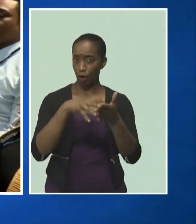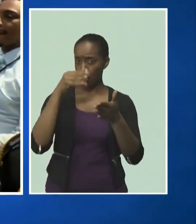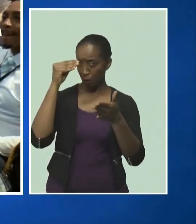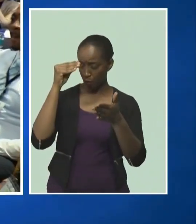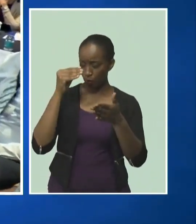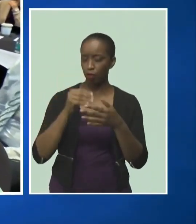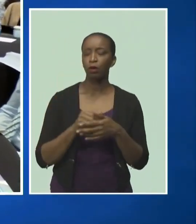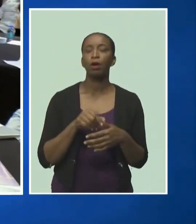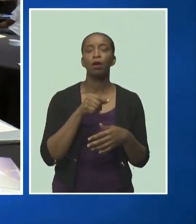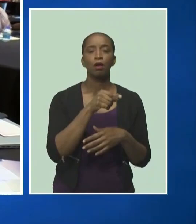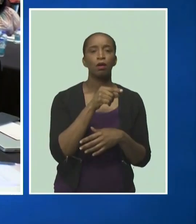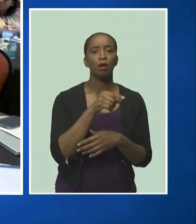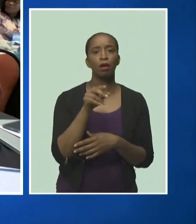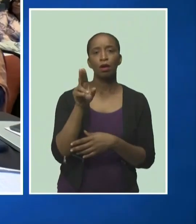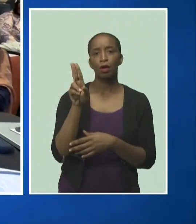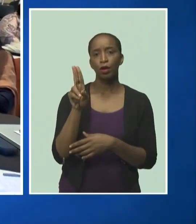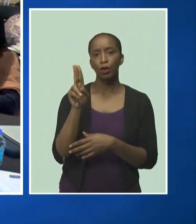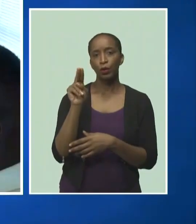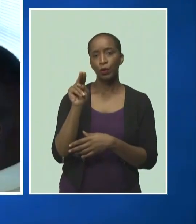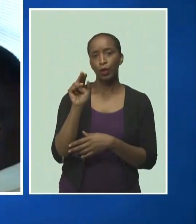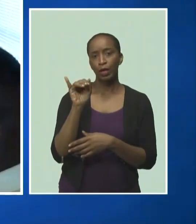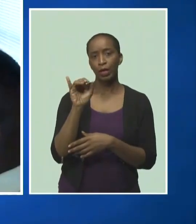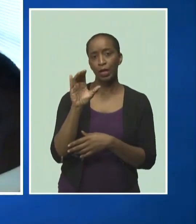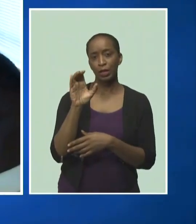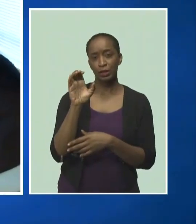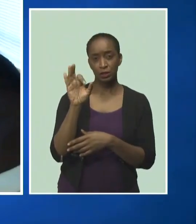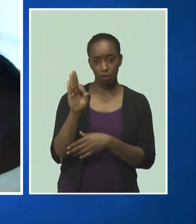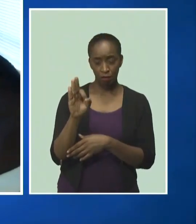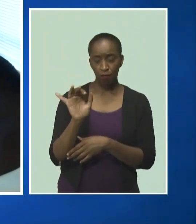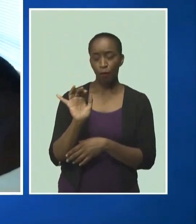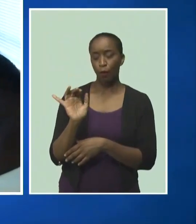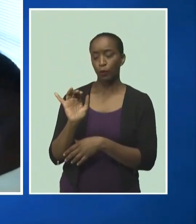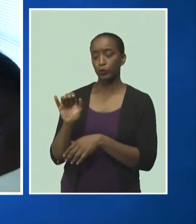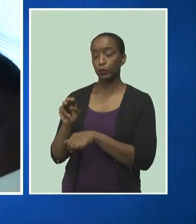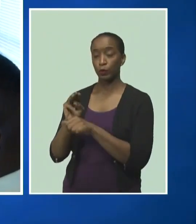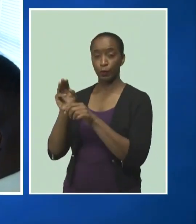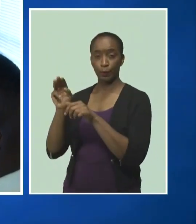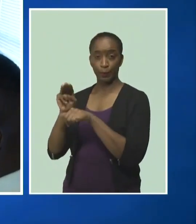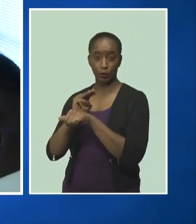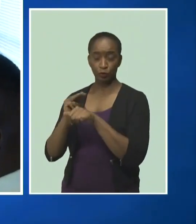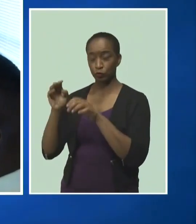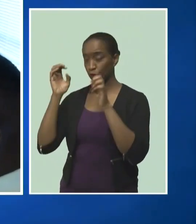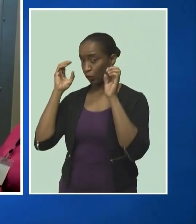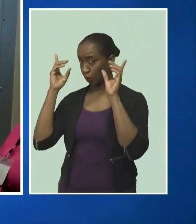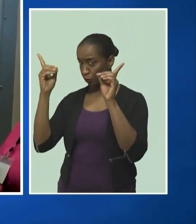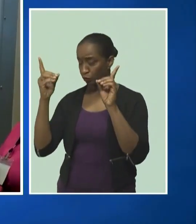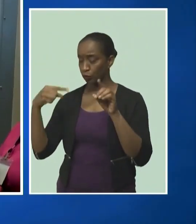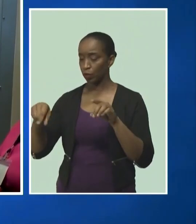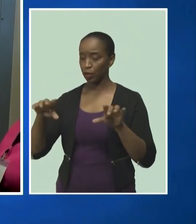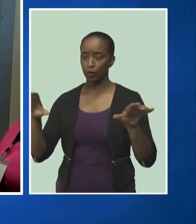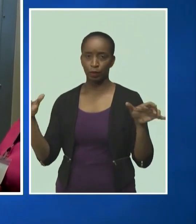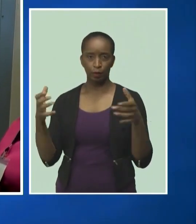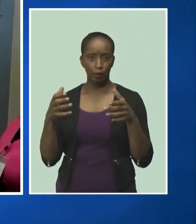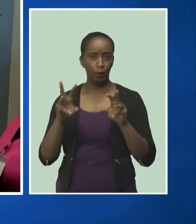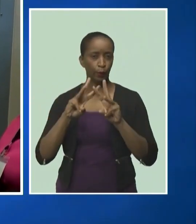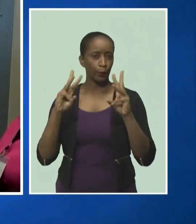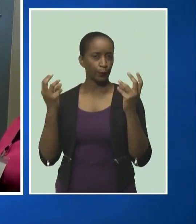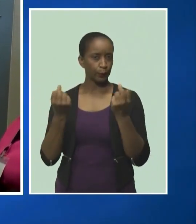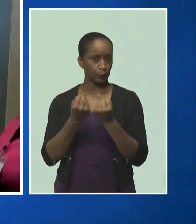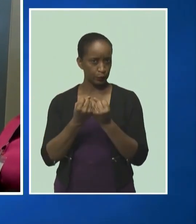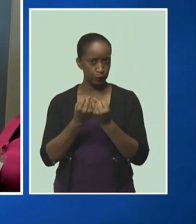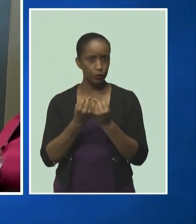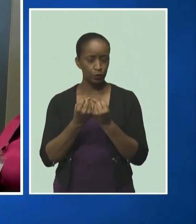UNICEF and the Barbados Ministry of Education, have hosted a workshop titled Building Resilient Schools Through Infection